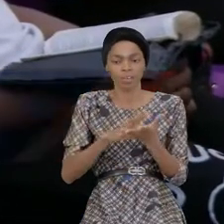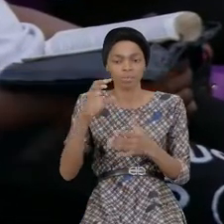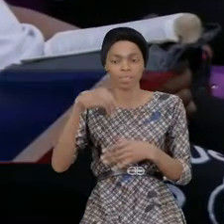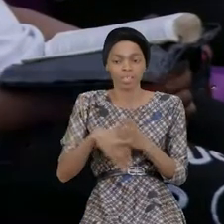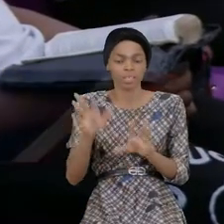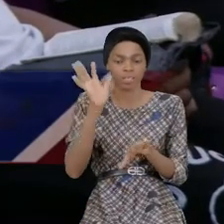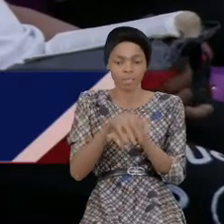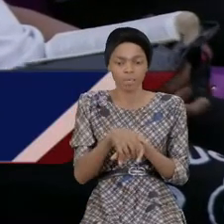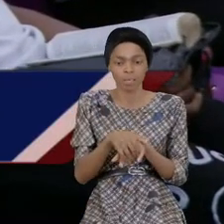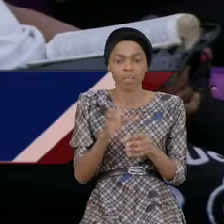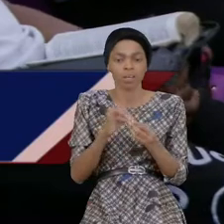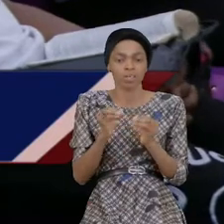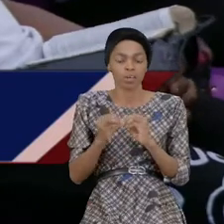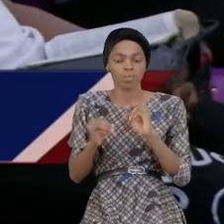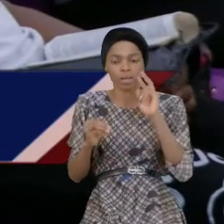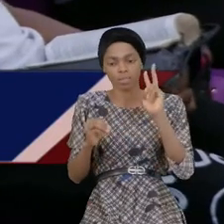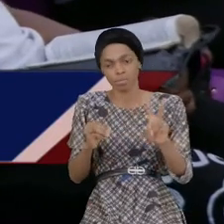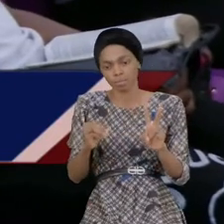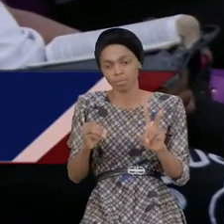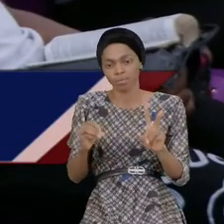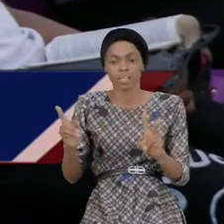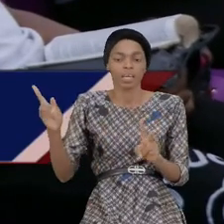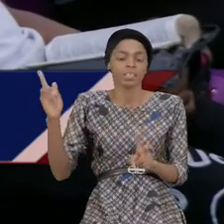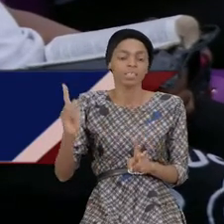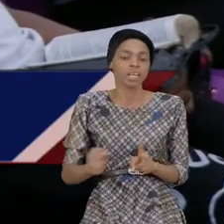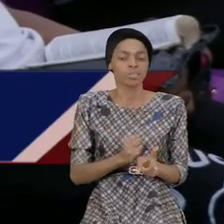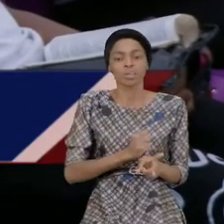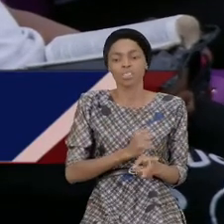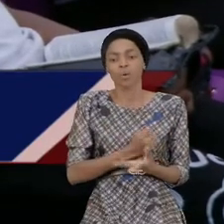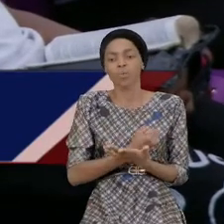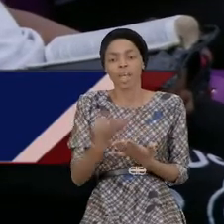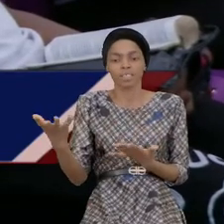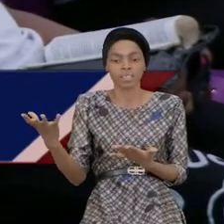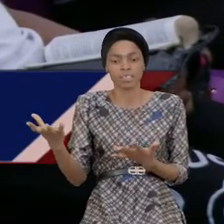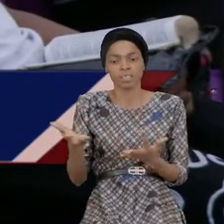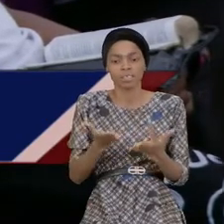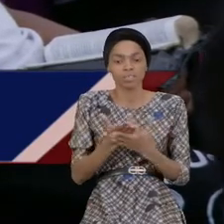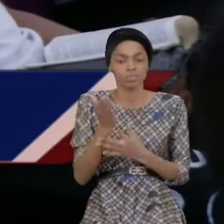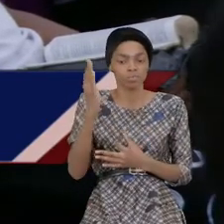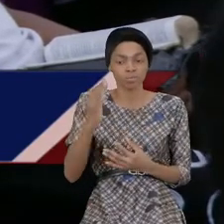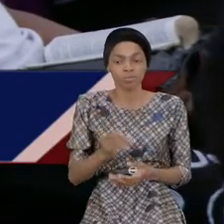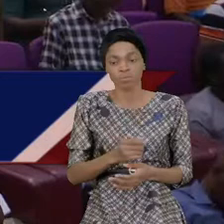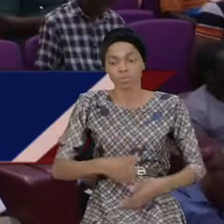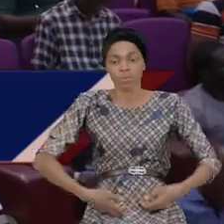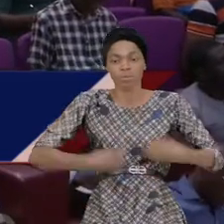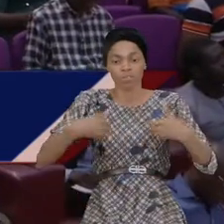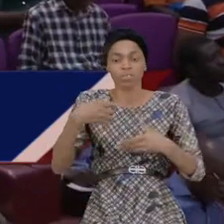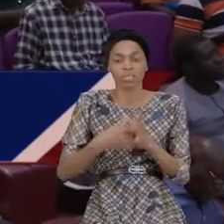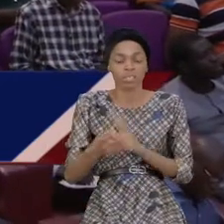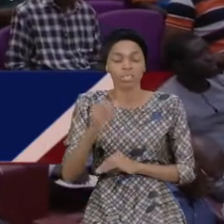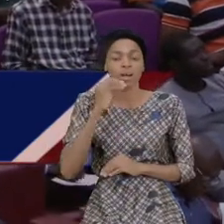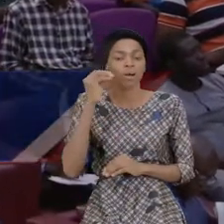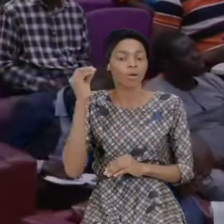the desolation through provocation in the home. Number three,